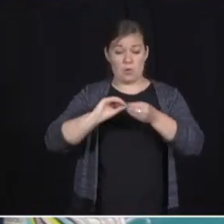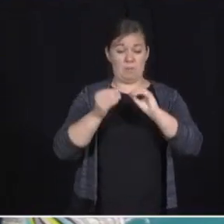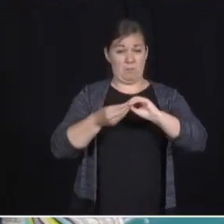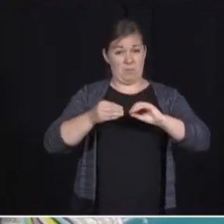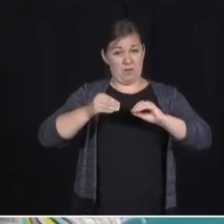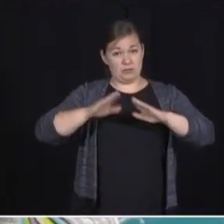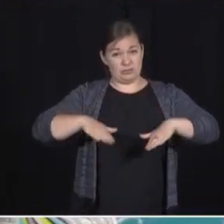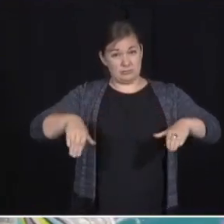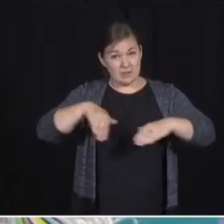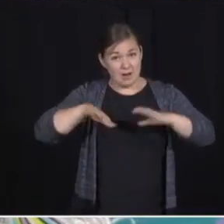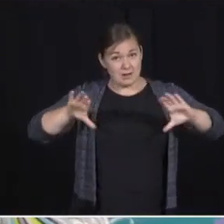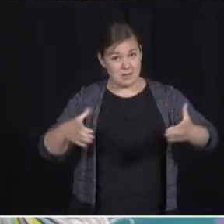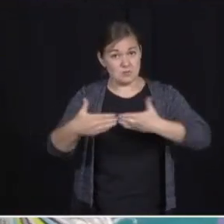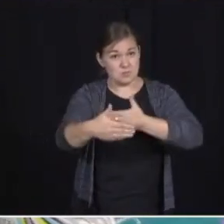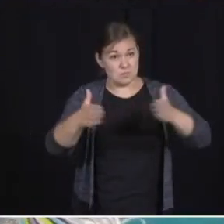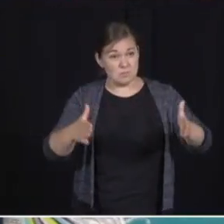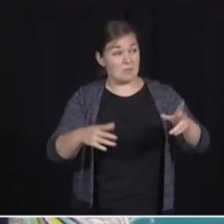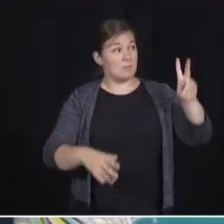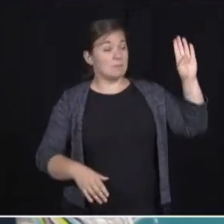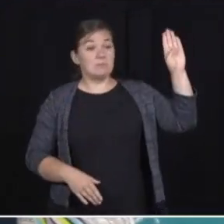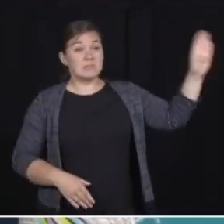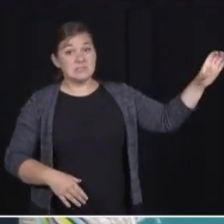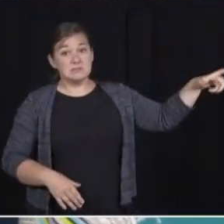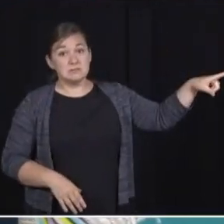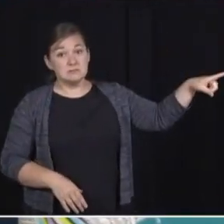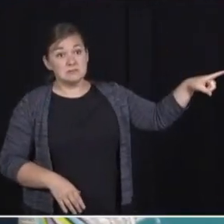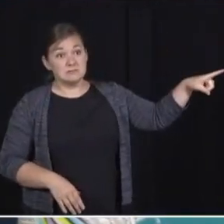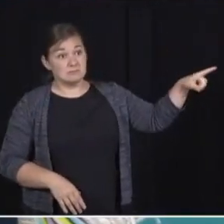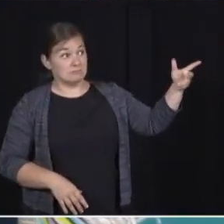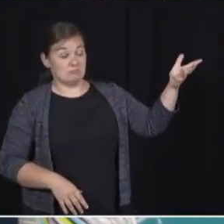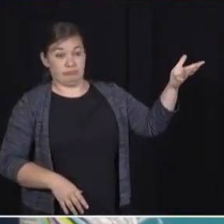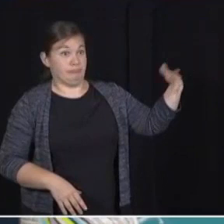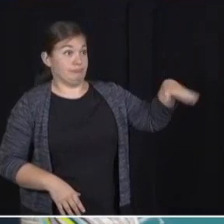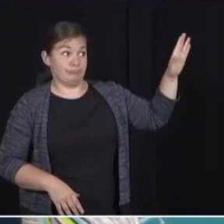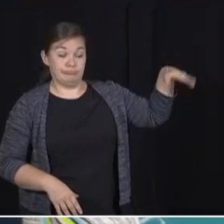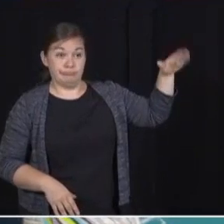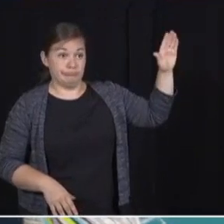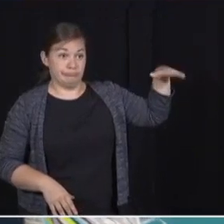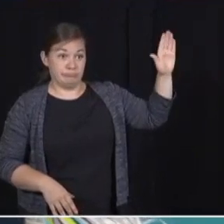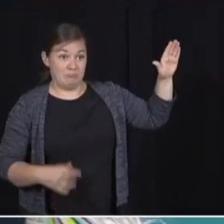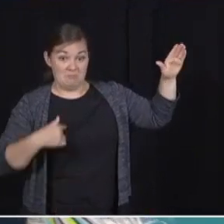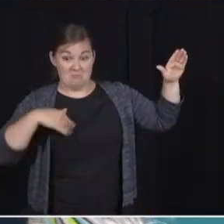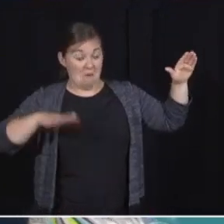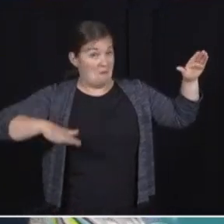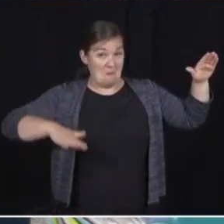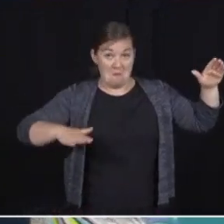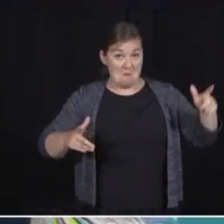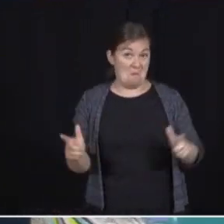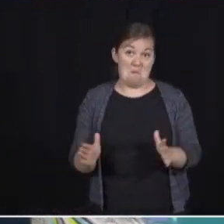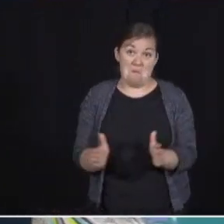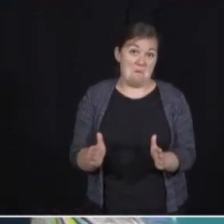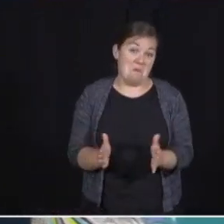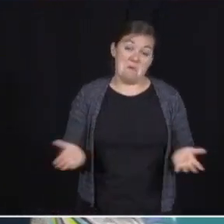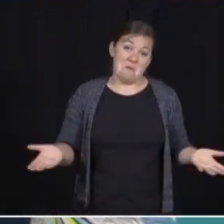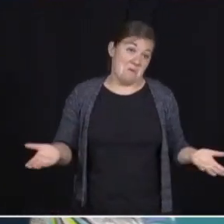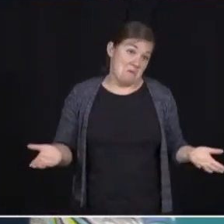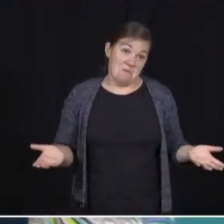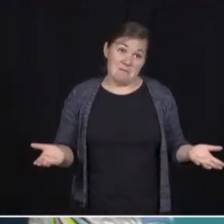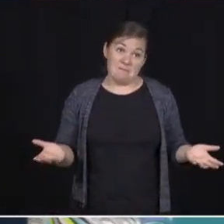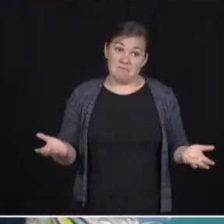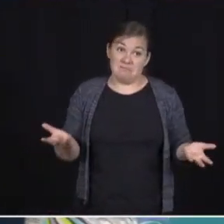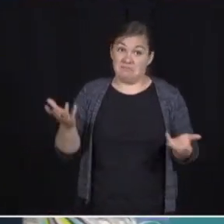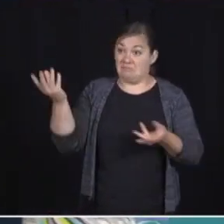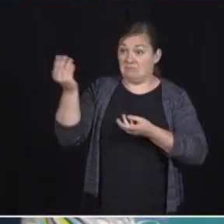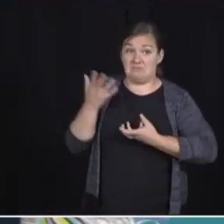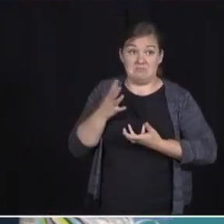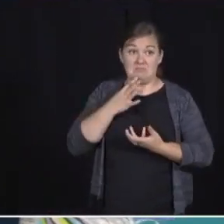at BC as well, and then the lowest cohorts in the entire country. I was getting briefed, and they told me it can be up